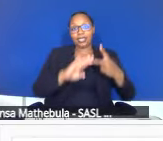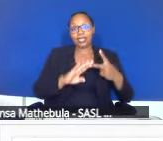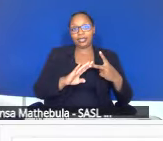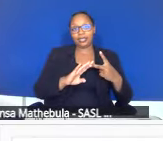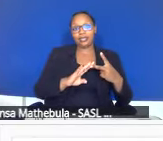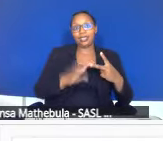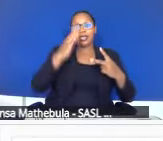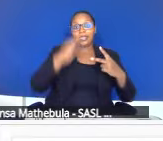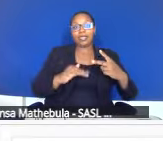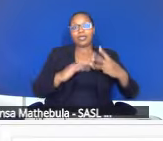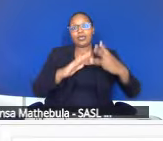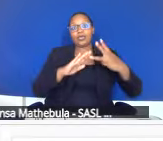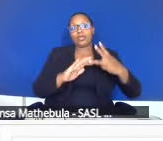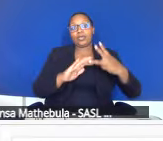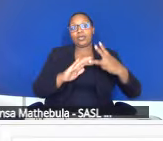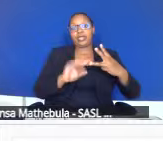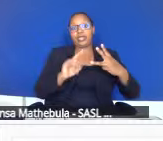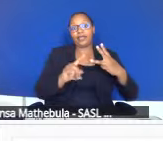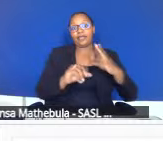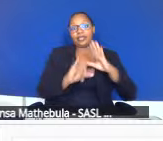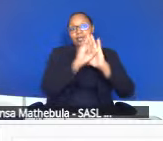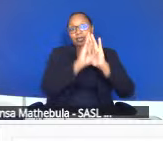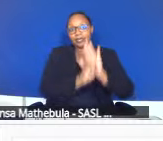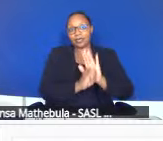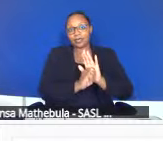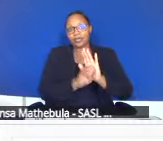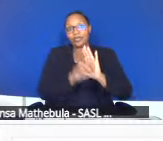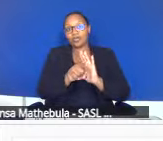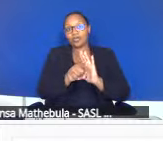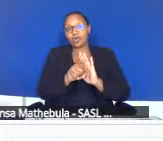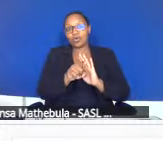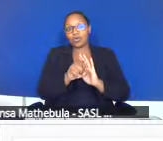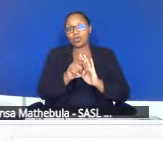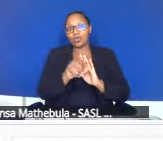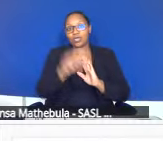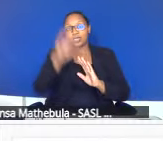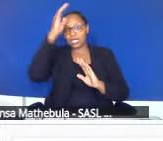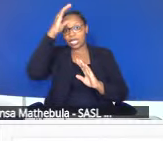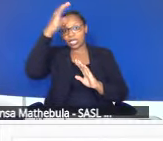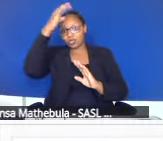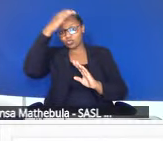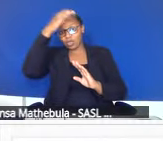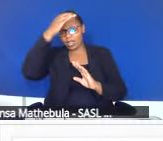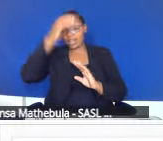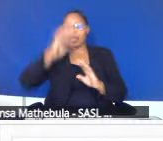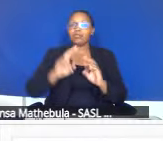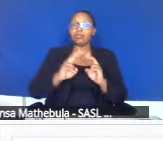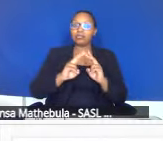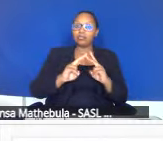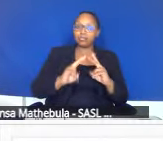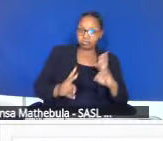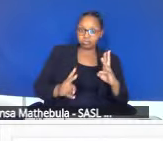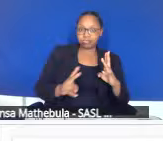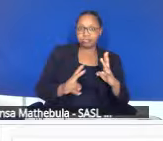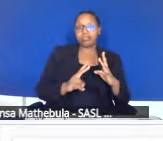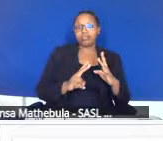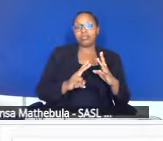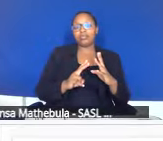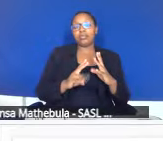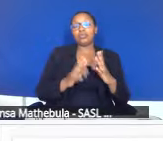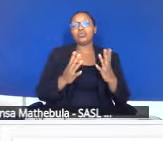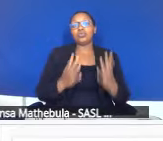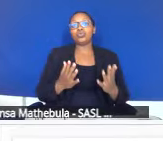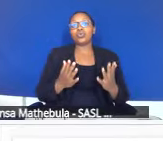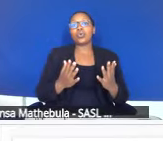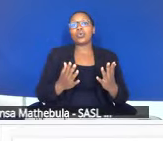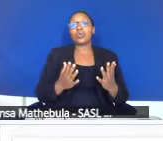And there's the diagnostic criteria for an intellectual. So